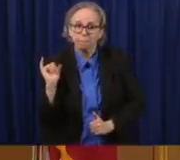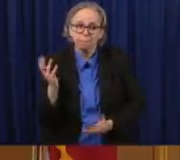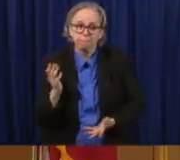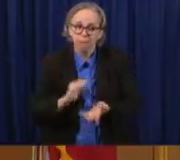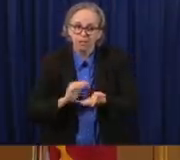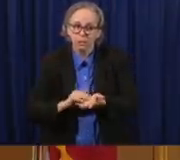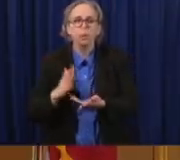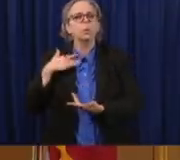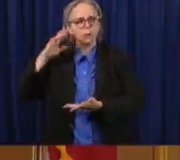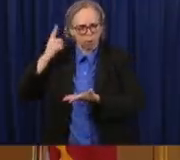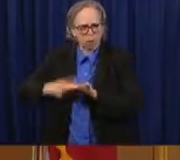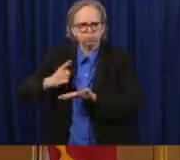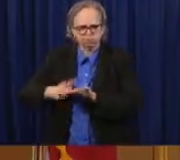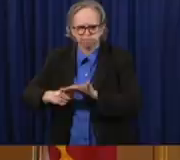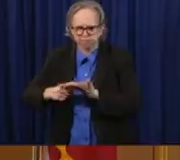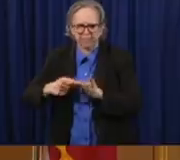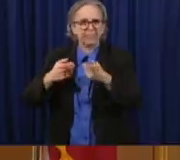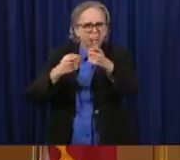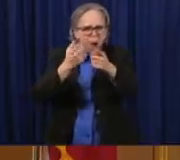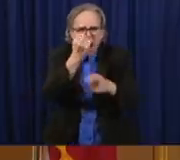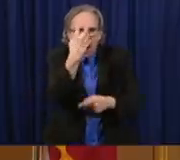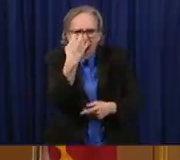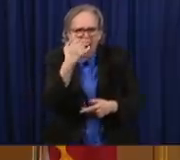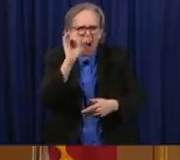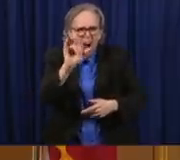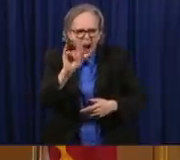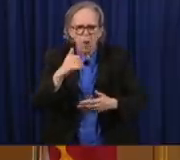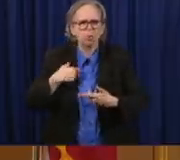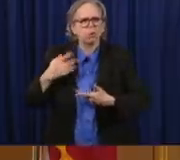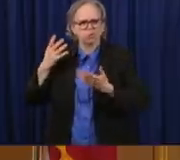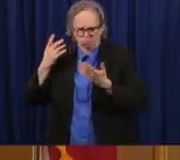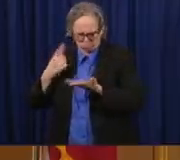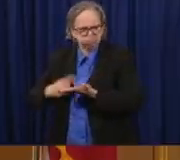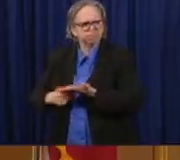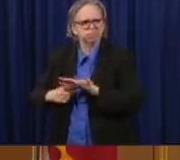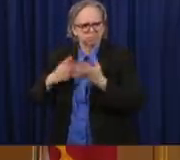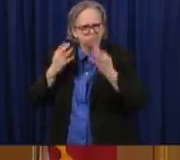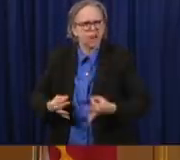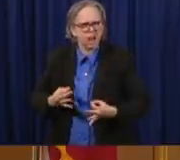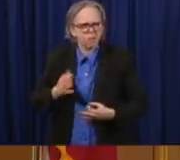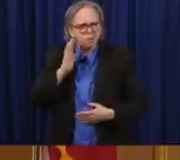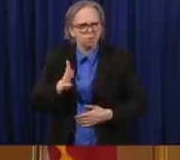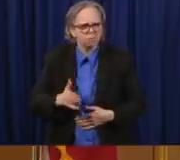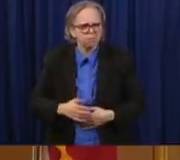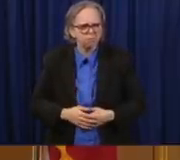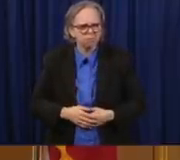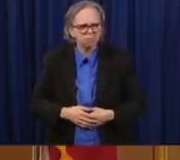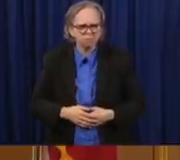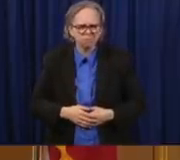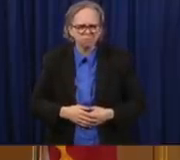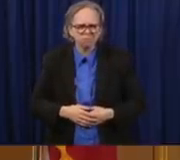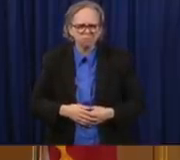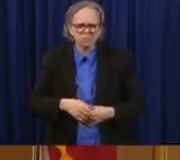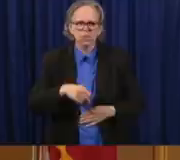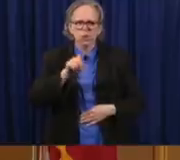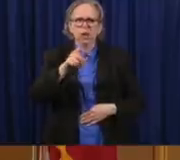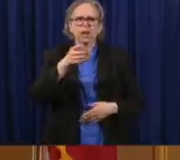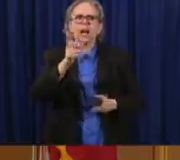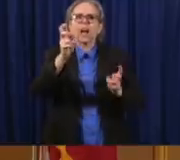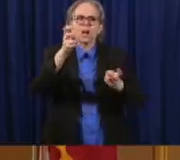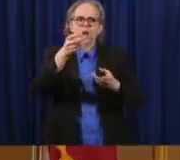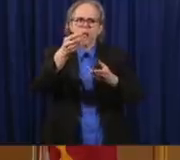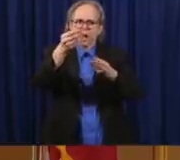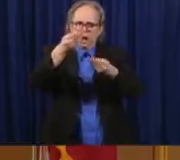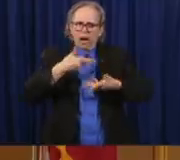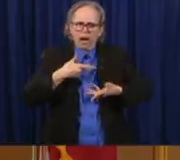and we'll decide. I mean, you gave a legal conclusion. I respect